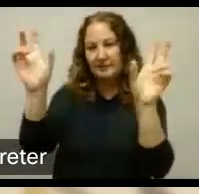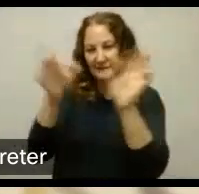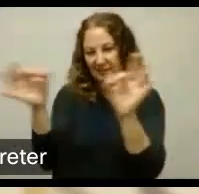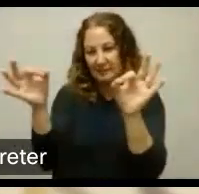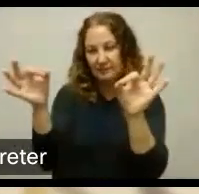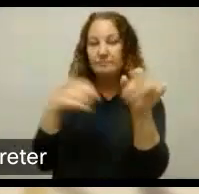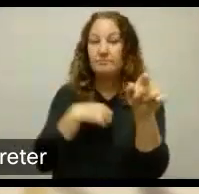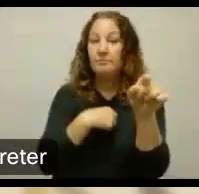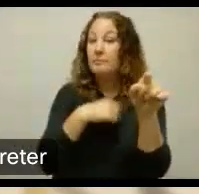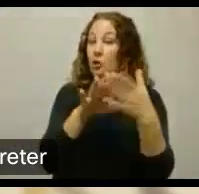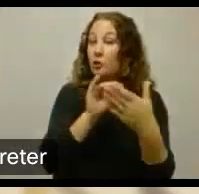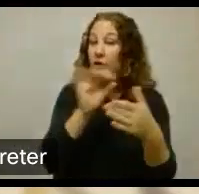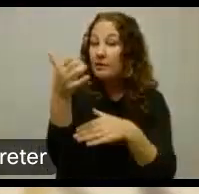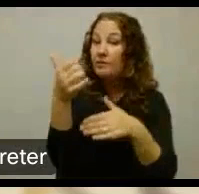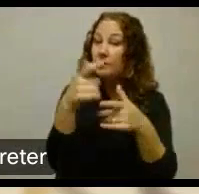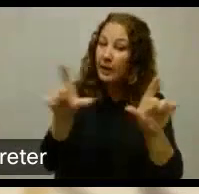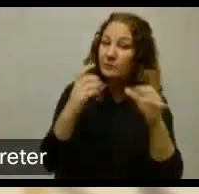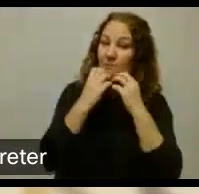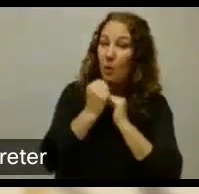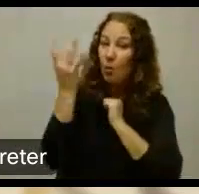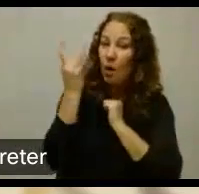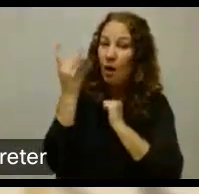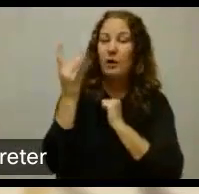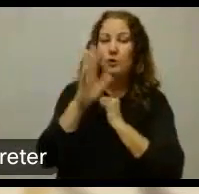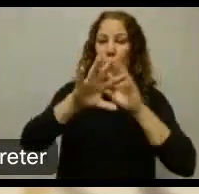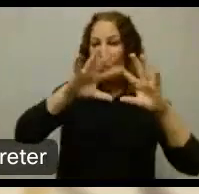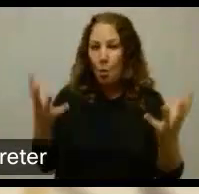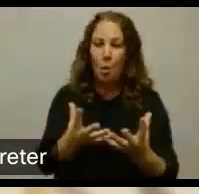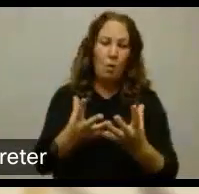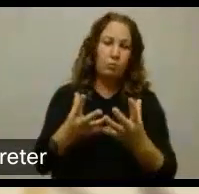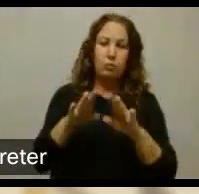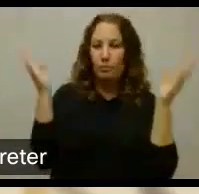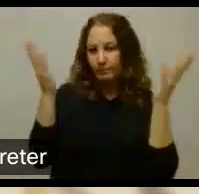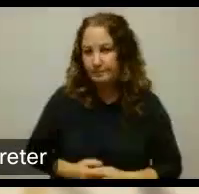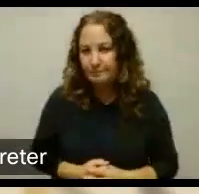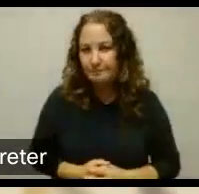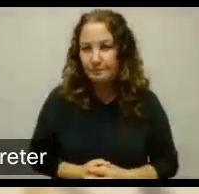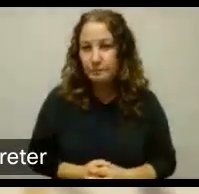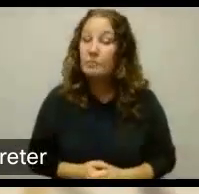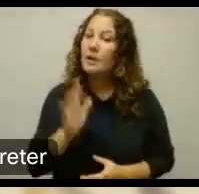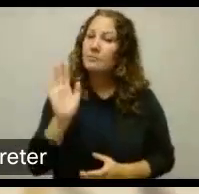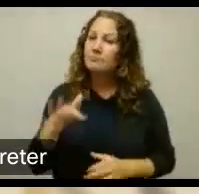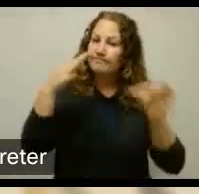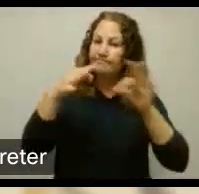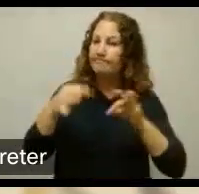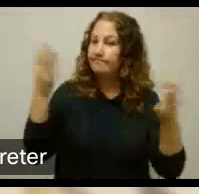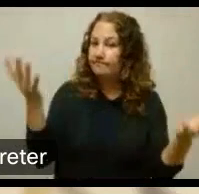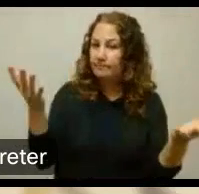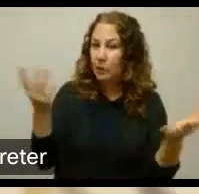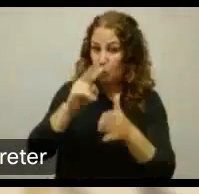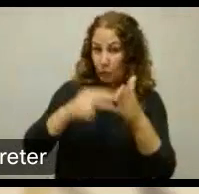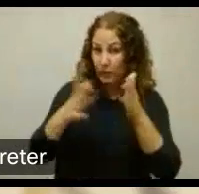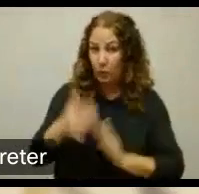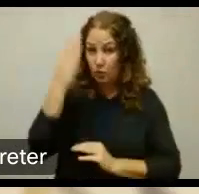Learning another language is valuable because it opens up your world. This is telling the reader what this